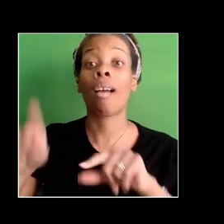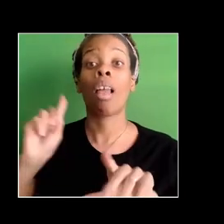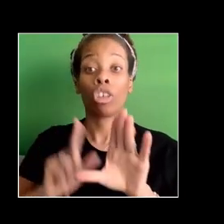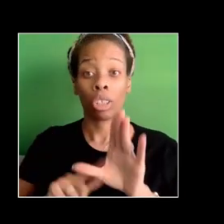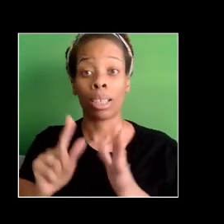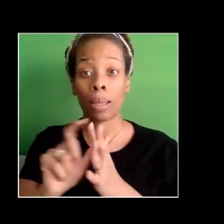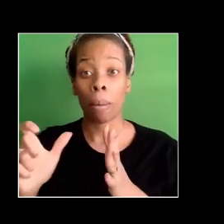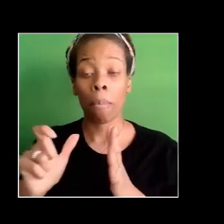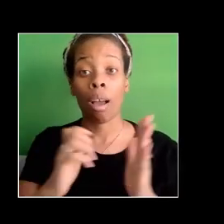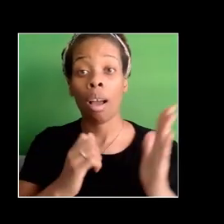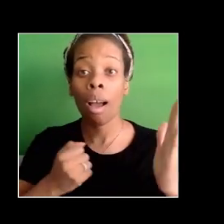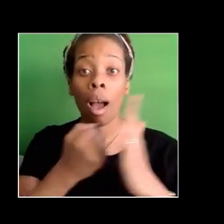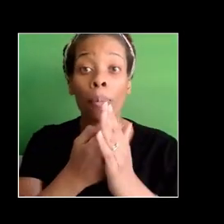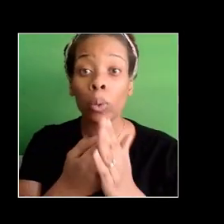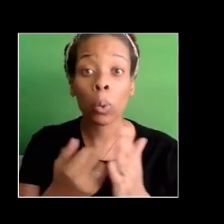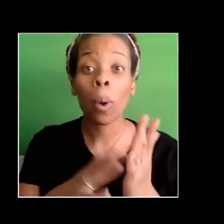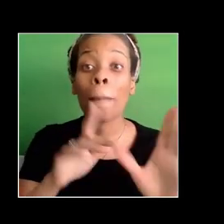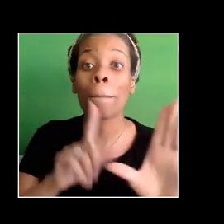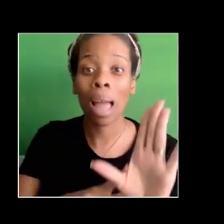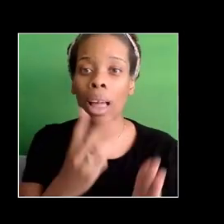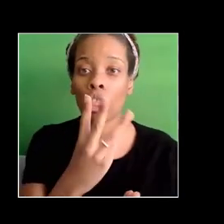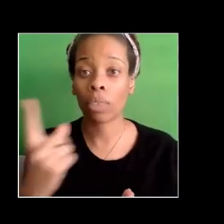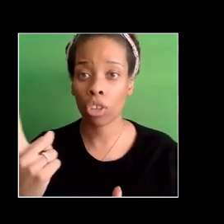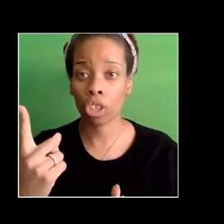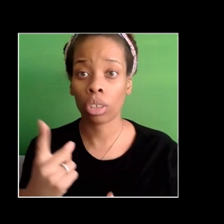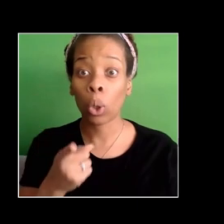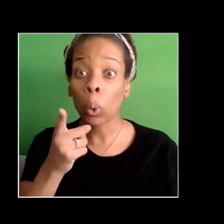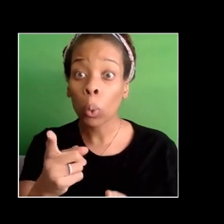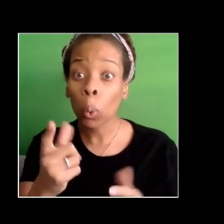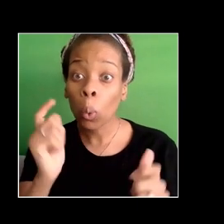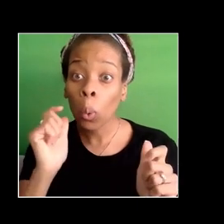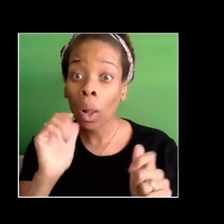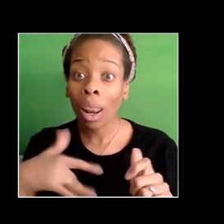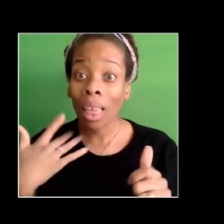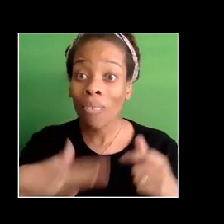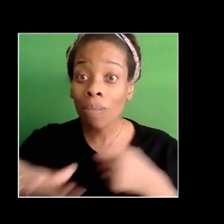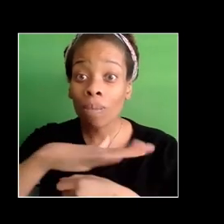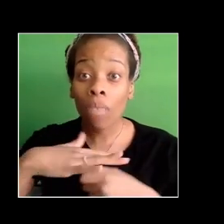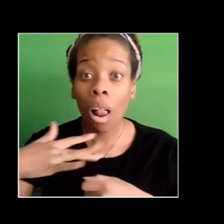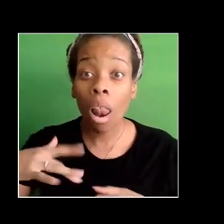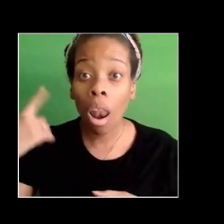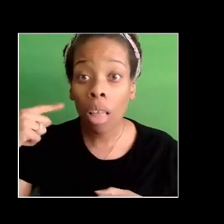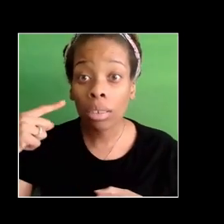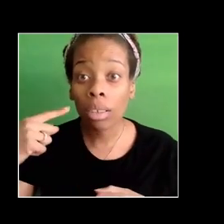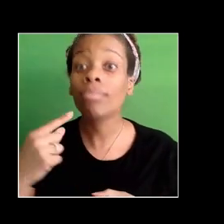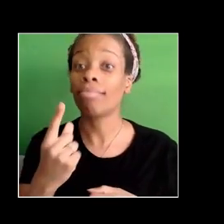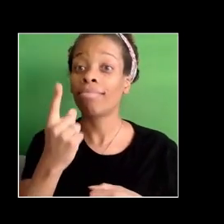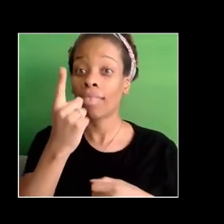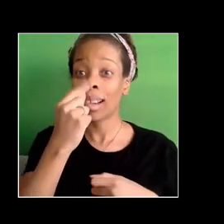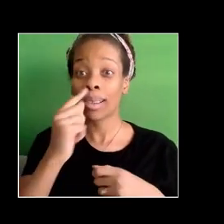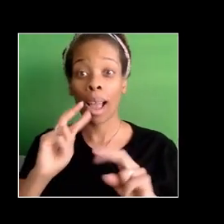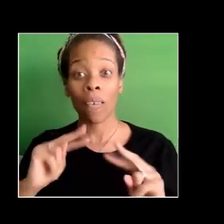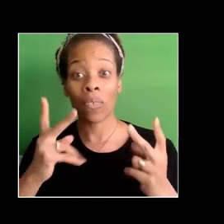until 31st of May. For those of you who are in London, you should be able to see the exhibition when